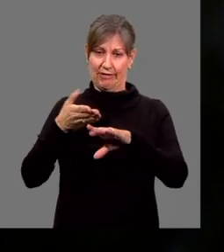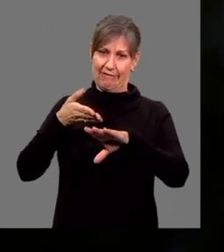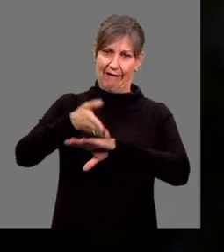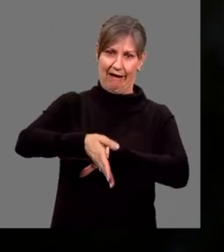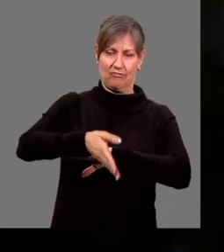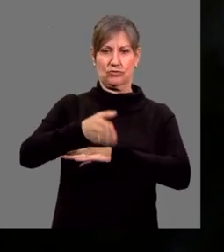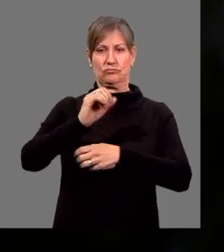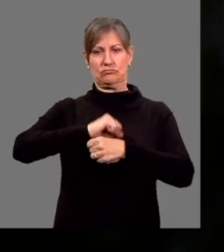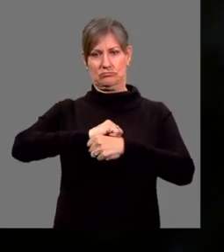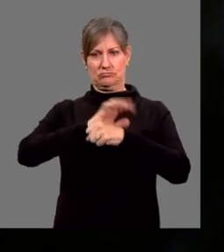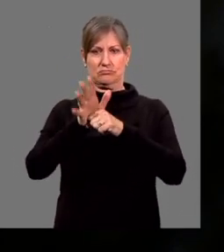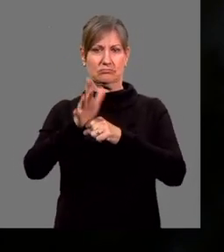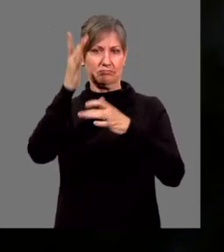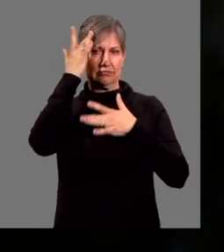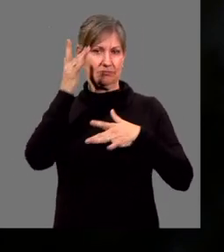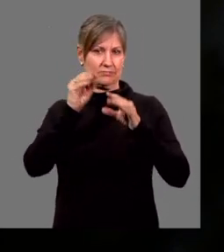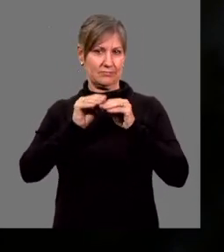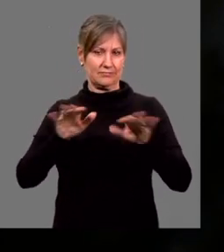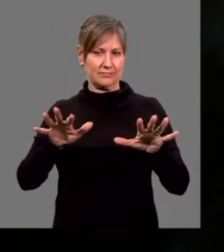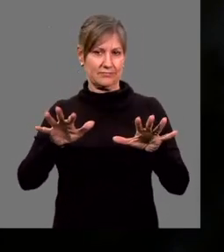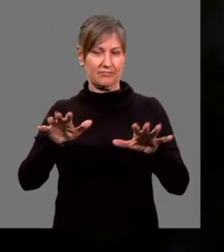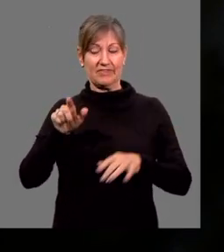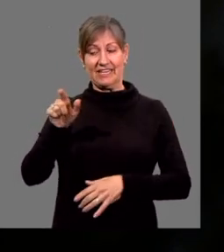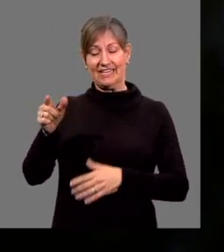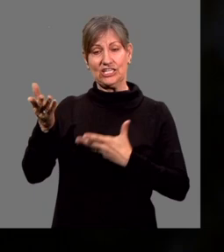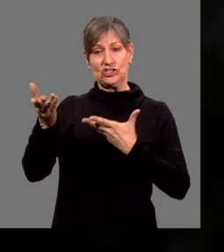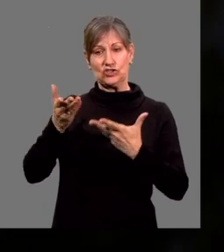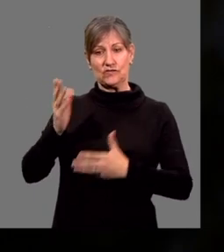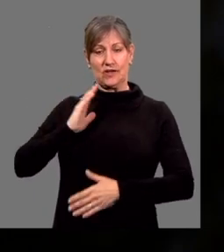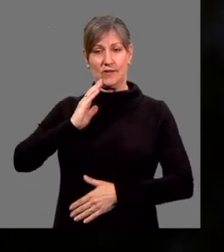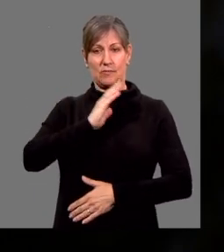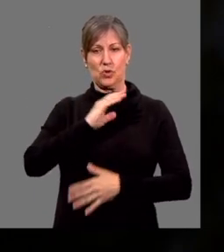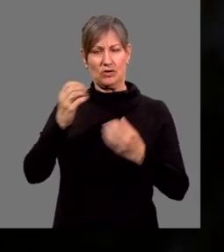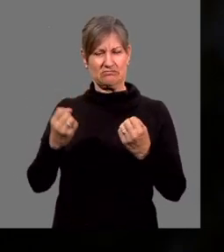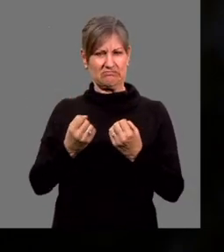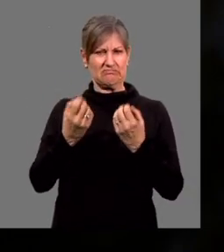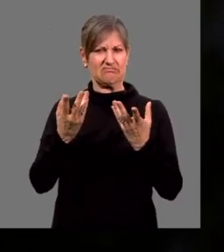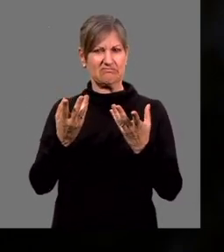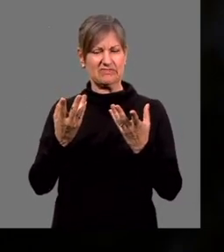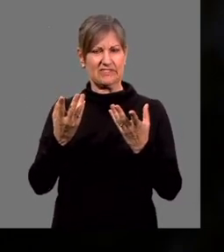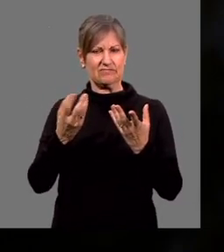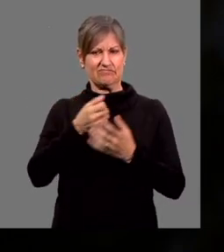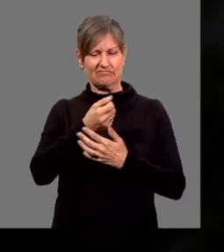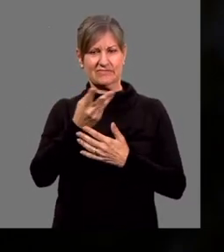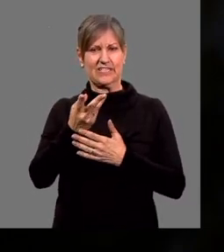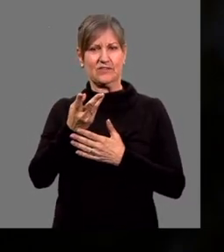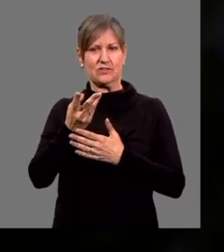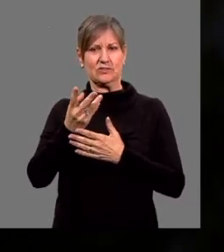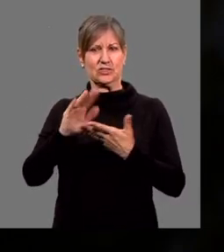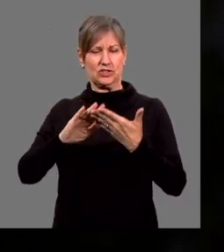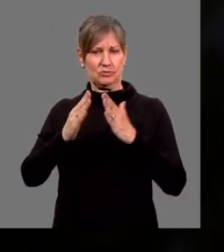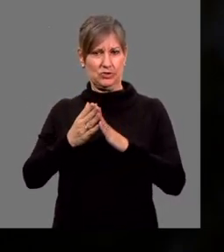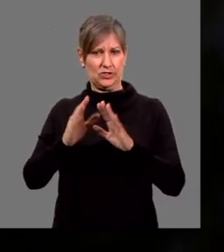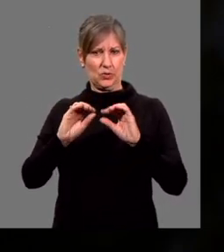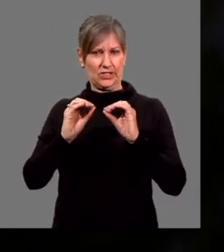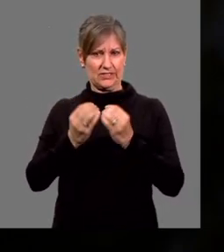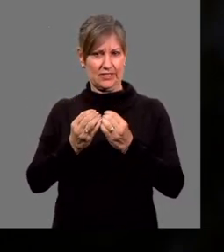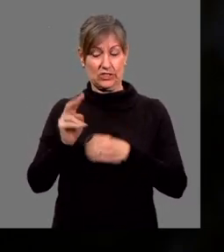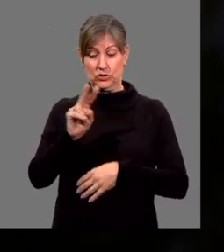the COVID-19 pandemic. Stephen serves on the board of multiple community organizations.